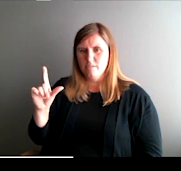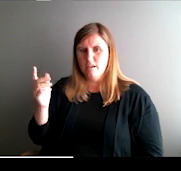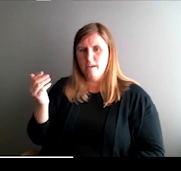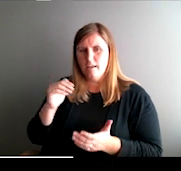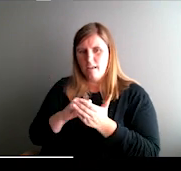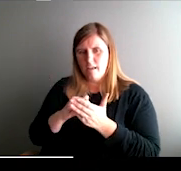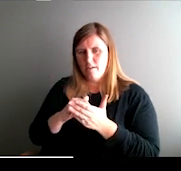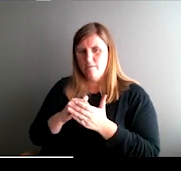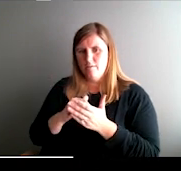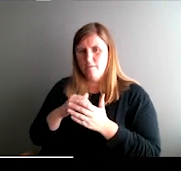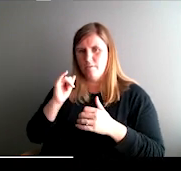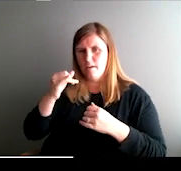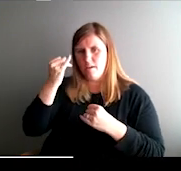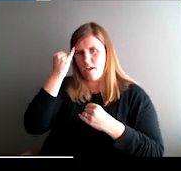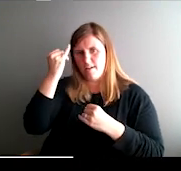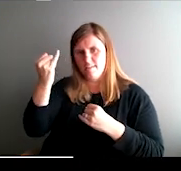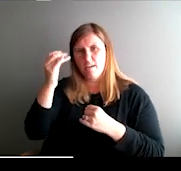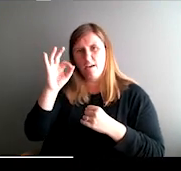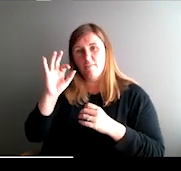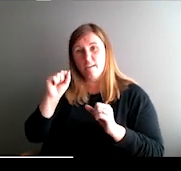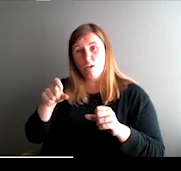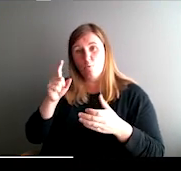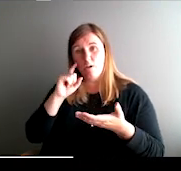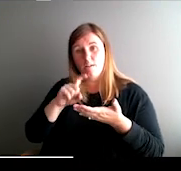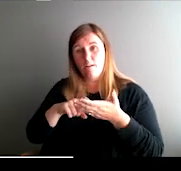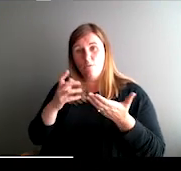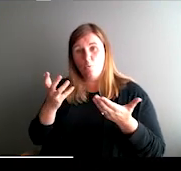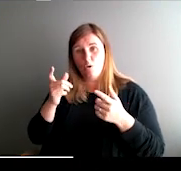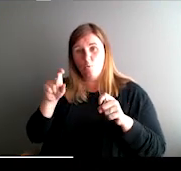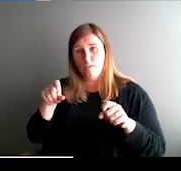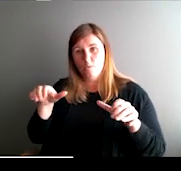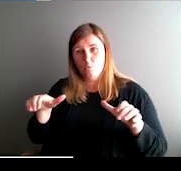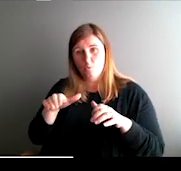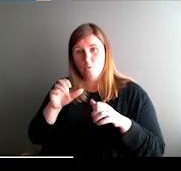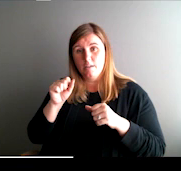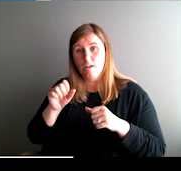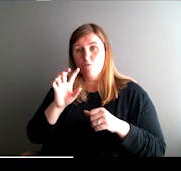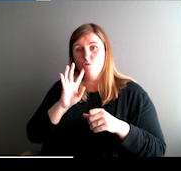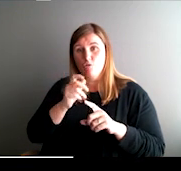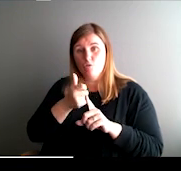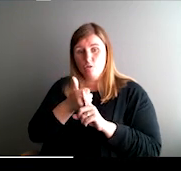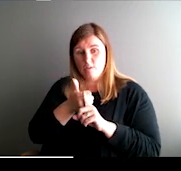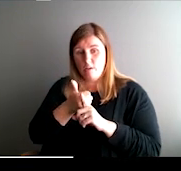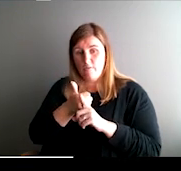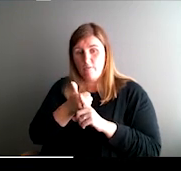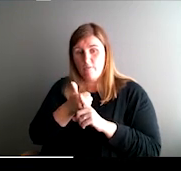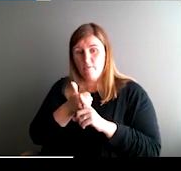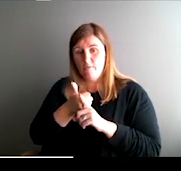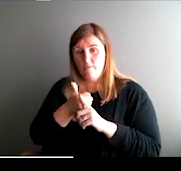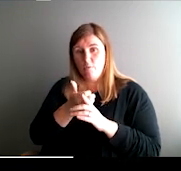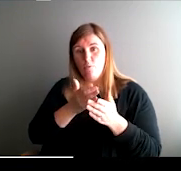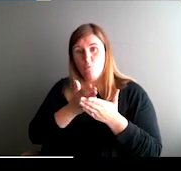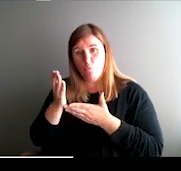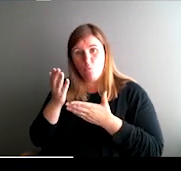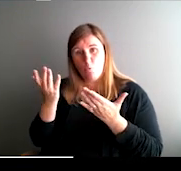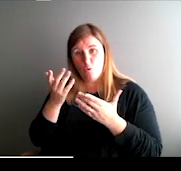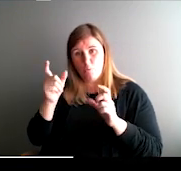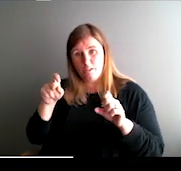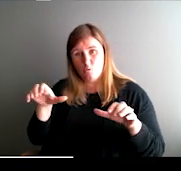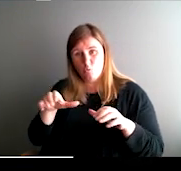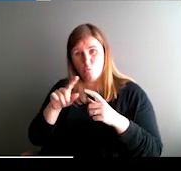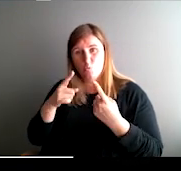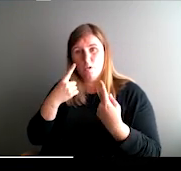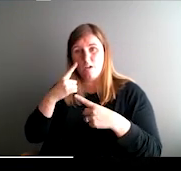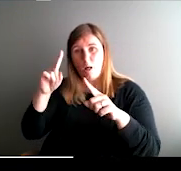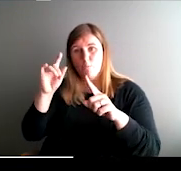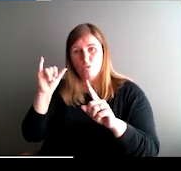looking at that idea of, can you identify what you need to do? Can you talk to yourself? Can you talk yourself through what you need to do to